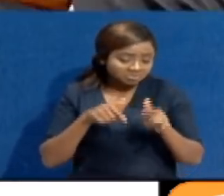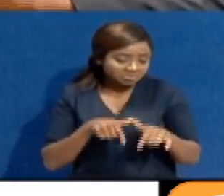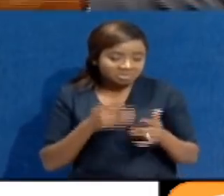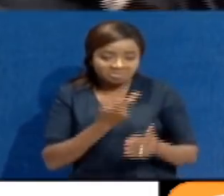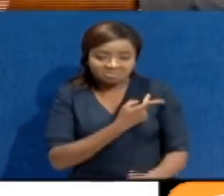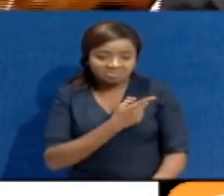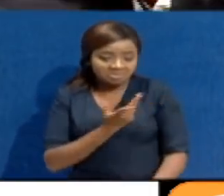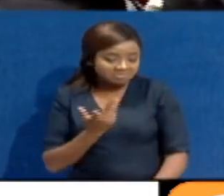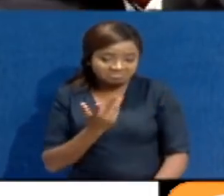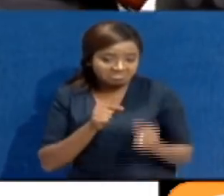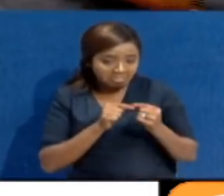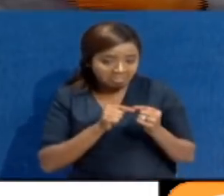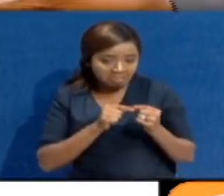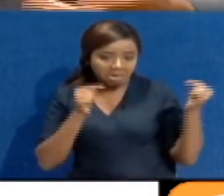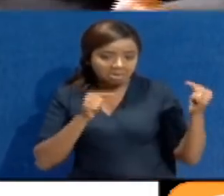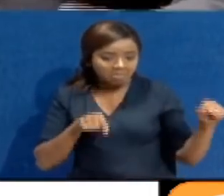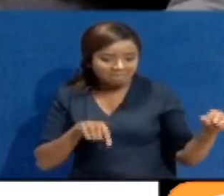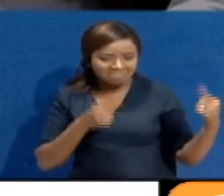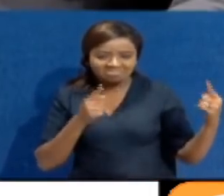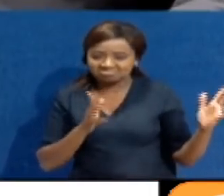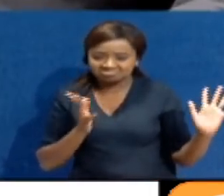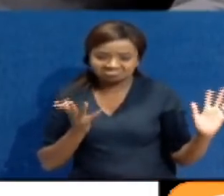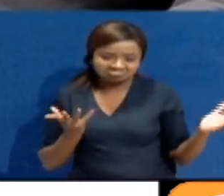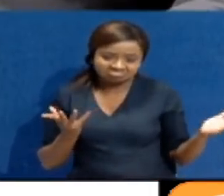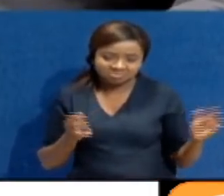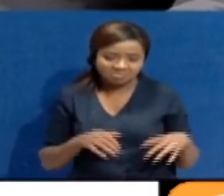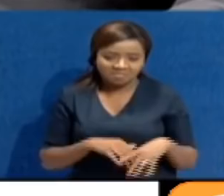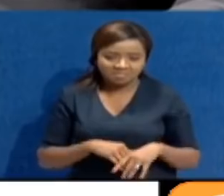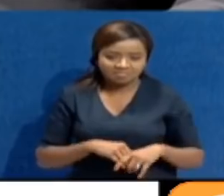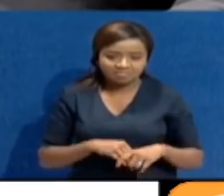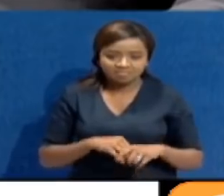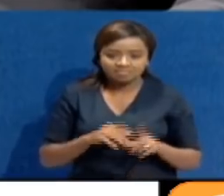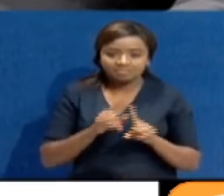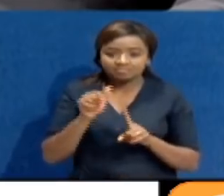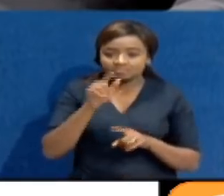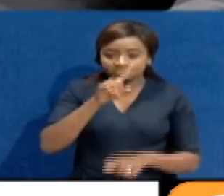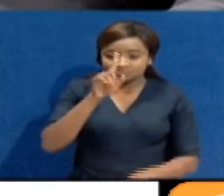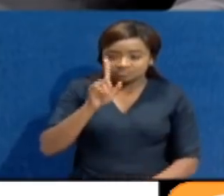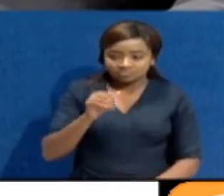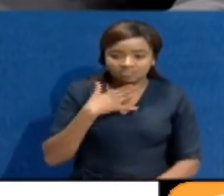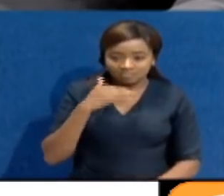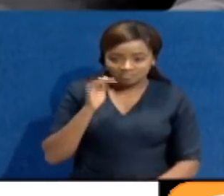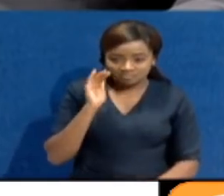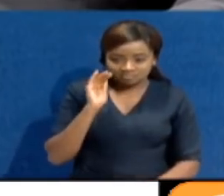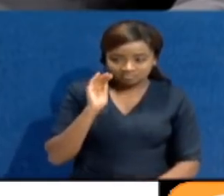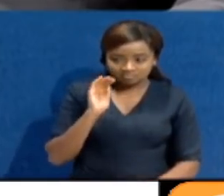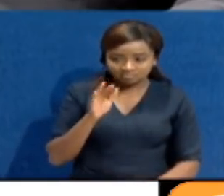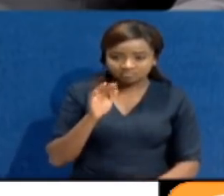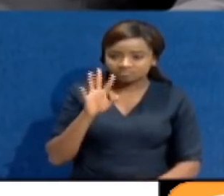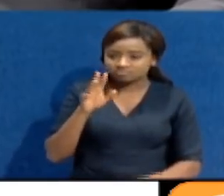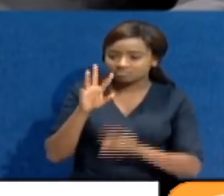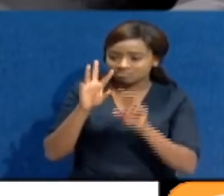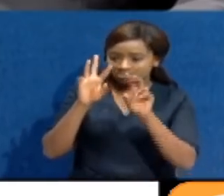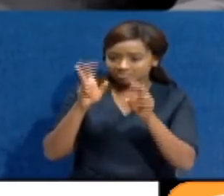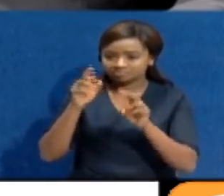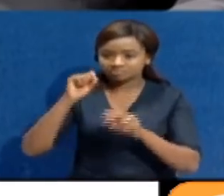we don't agree on certain areas, particularly on political matters. Let me ask you one more before we bring in Honorable Kioni. The issue of